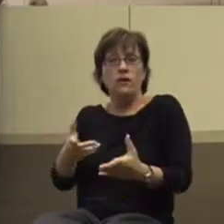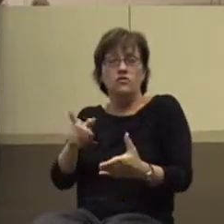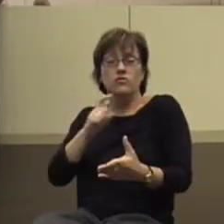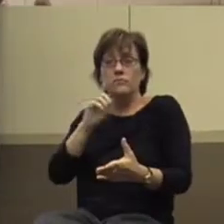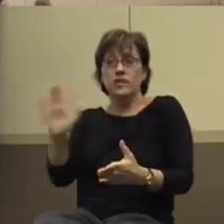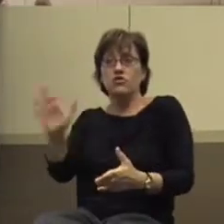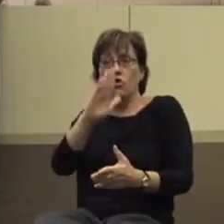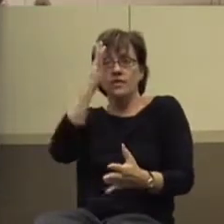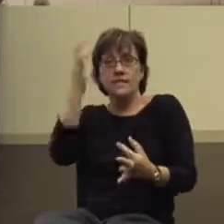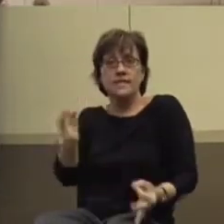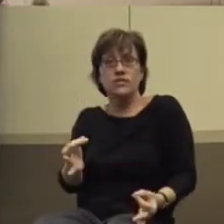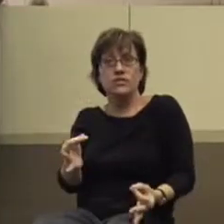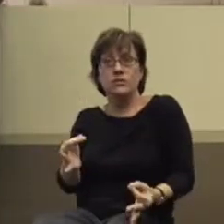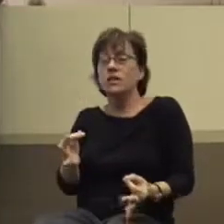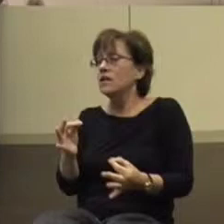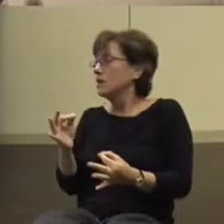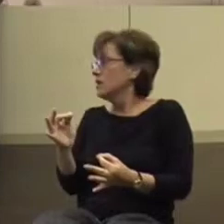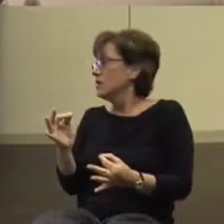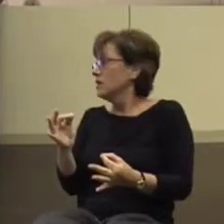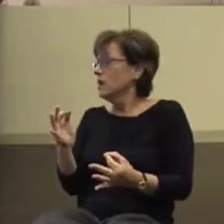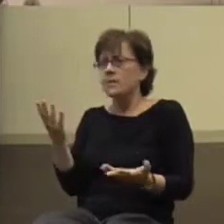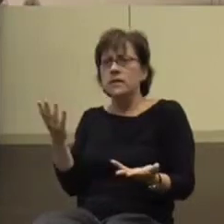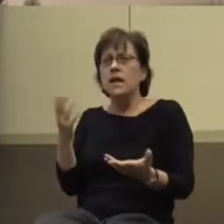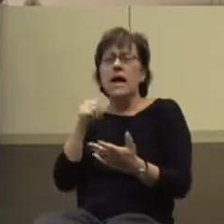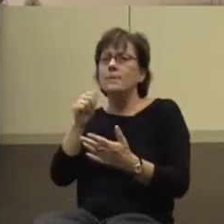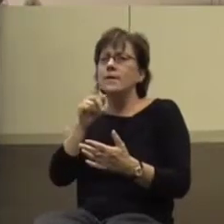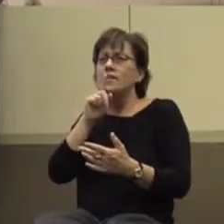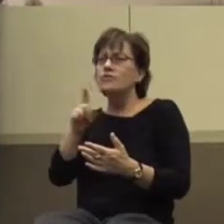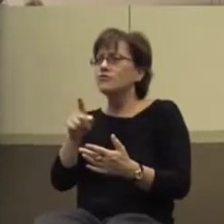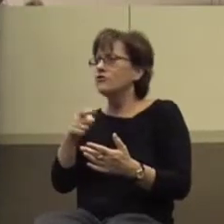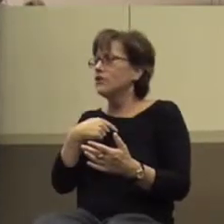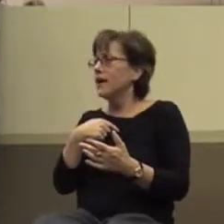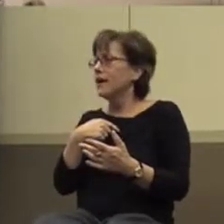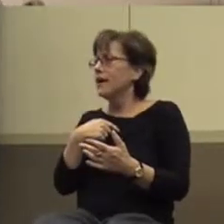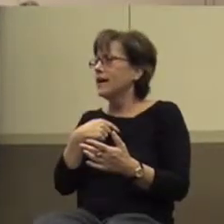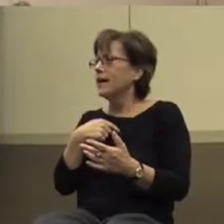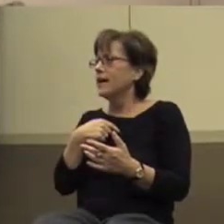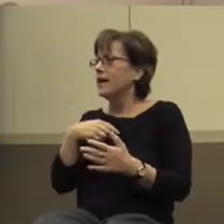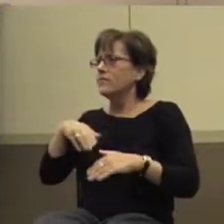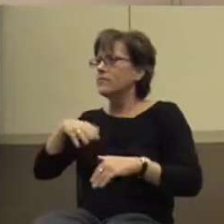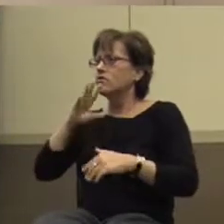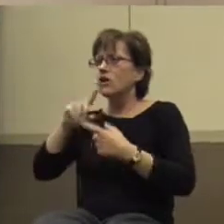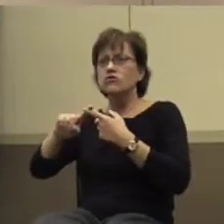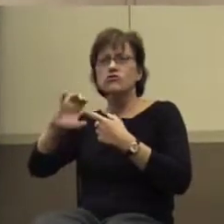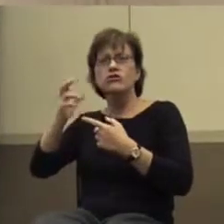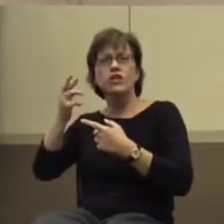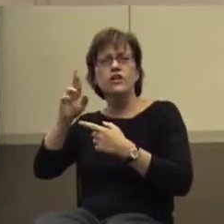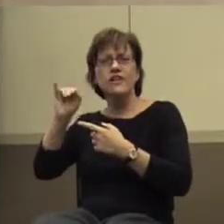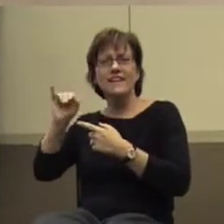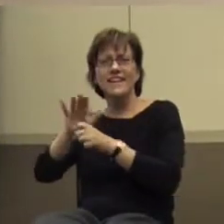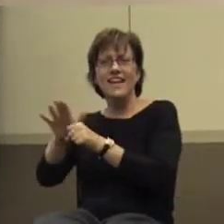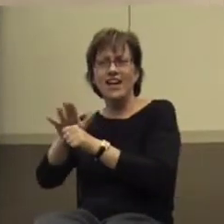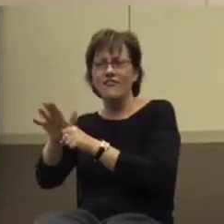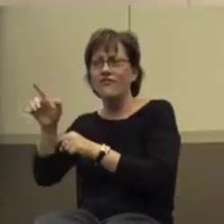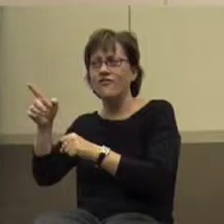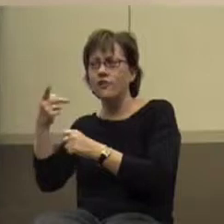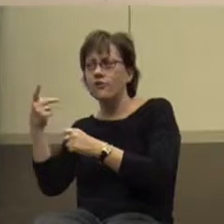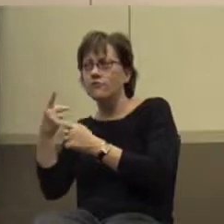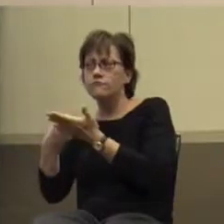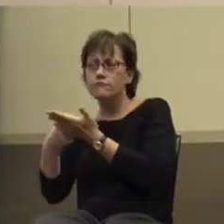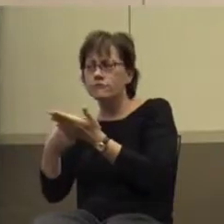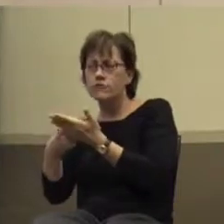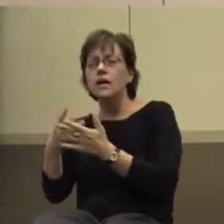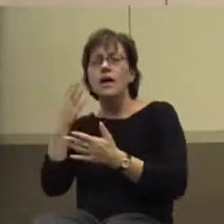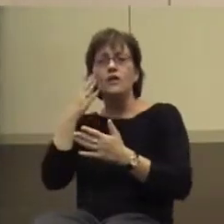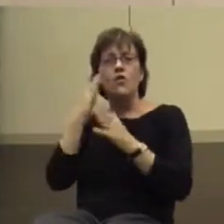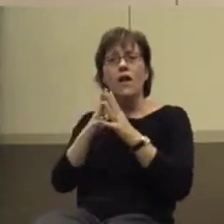wasn't sure, and I haven't talked to you, Sherry, enough to know that, I know there's been a lot of training on it, but then if the training doesn't